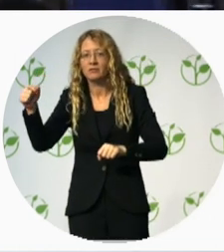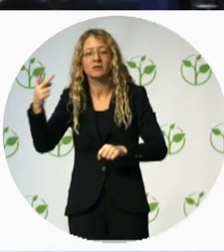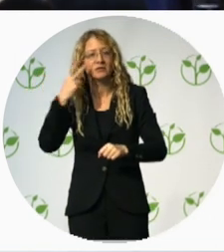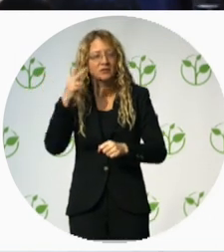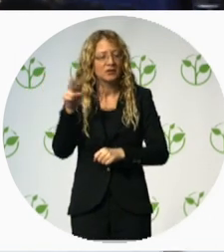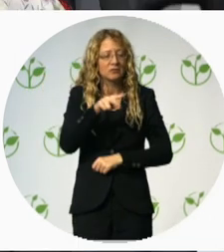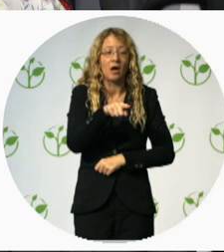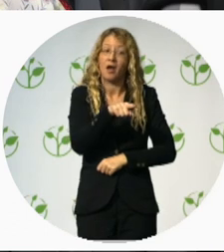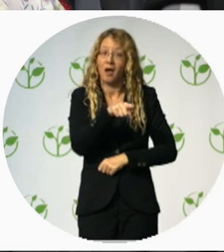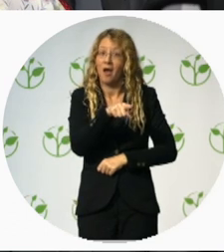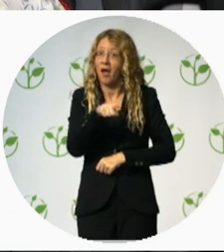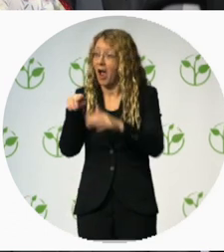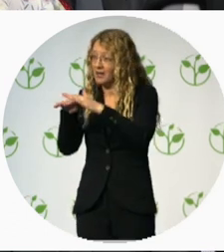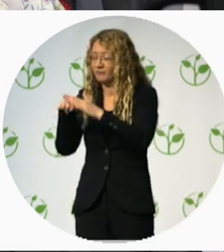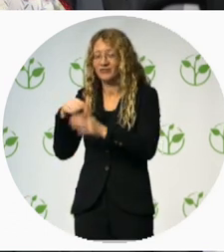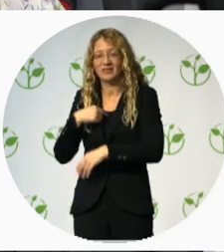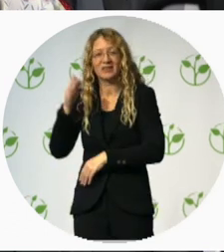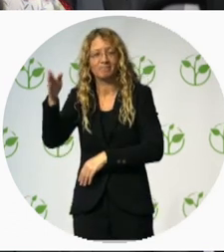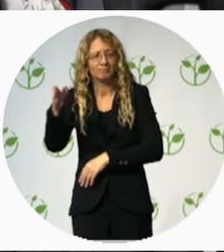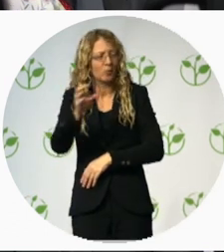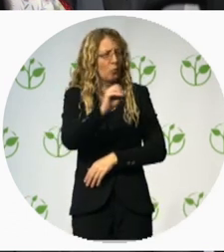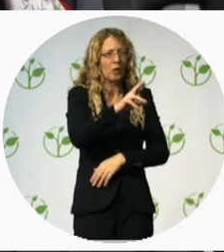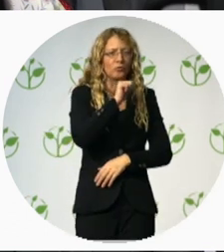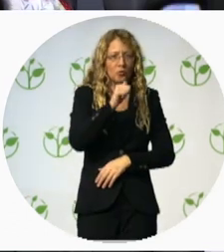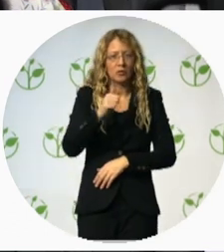than 1,700 location postings.